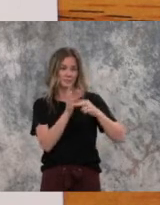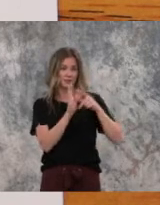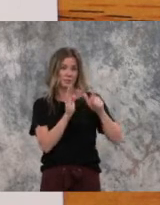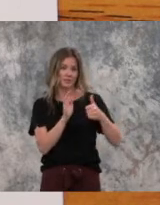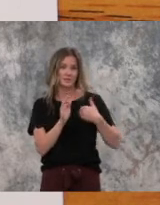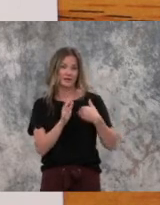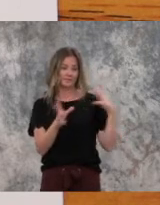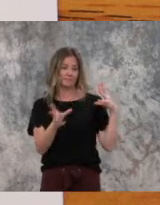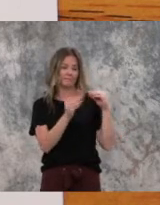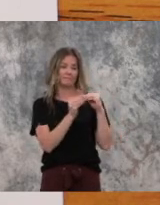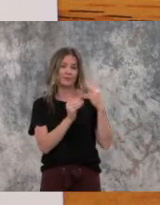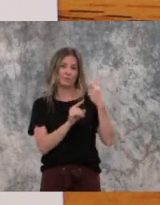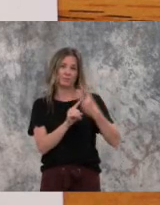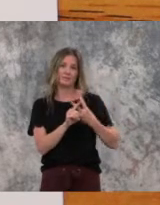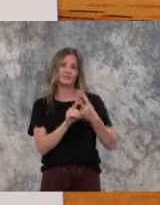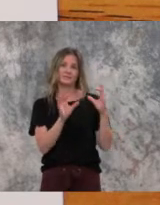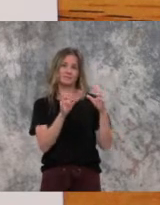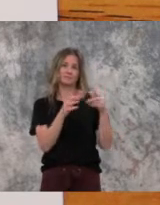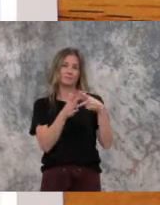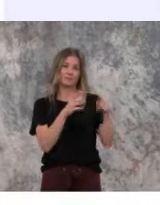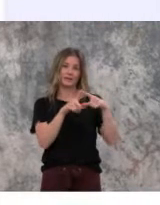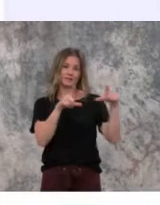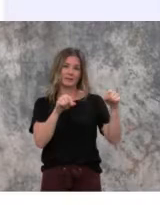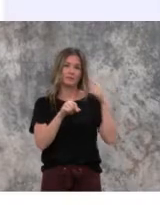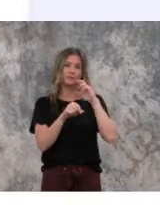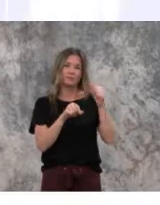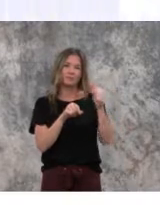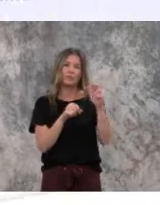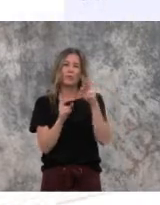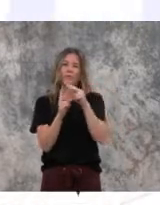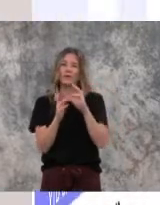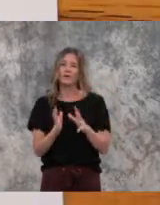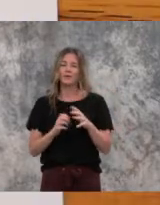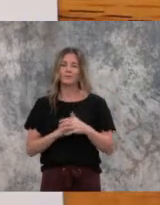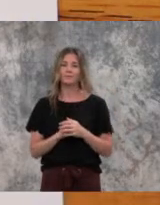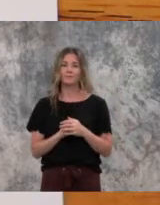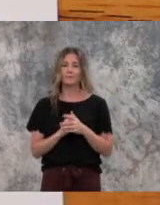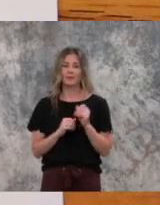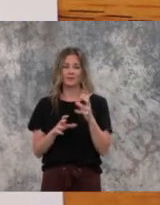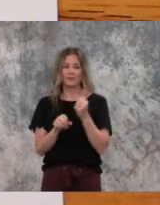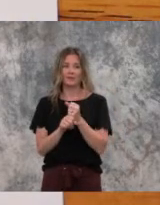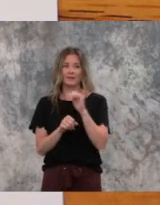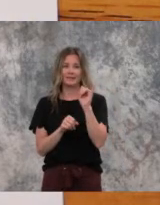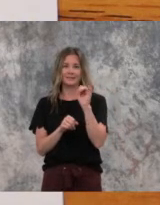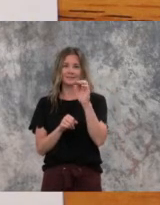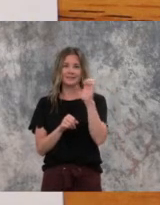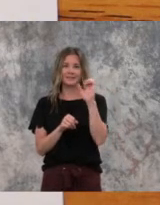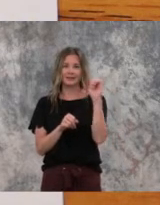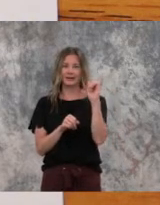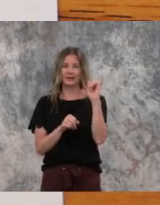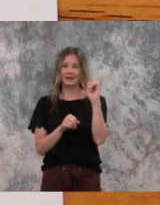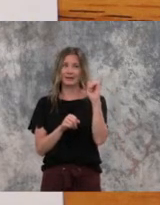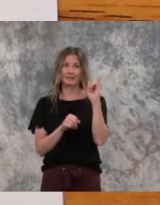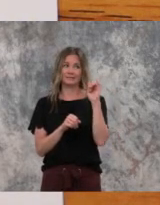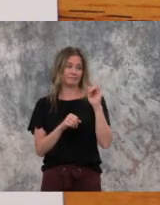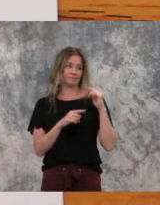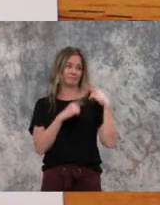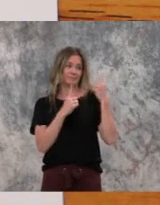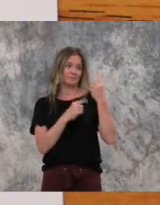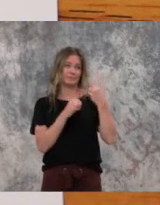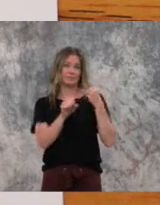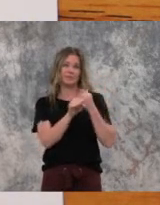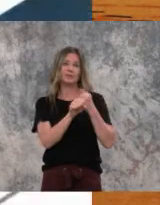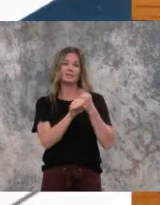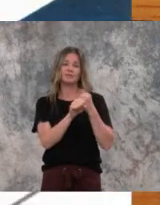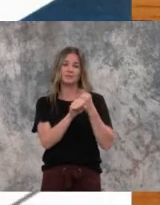3 months, you need 3 months worth of pay stubs for yourself or your partner. If you received employment insurance in the